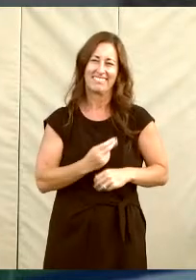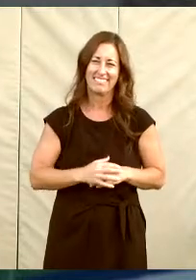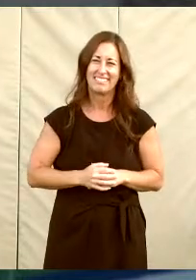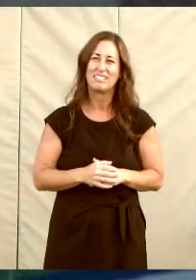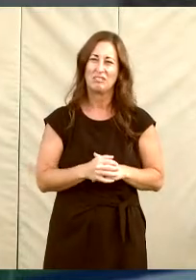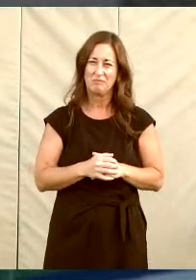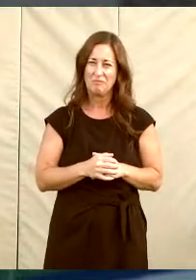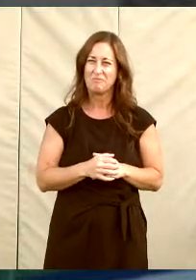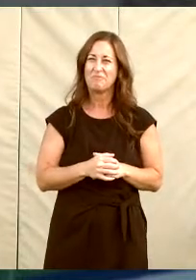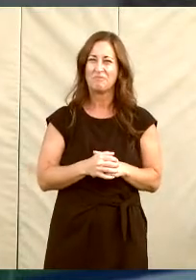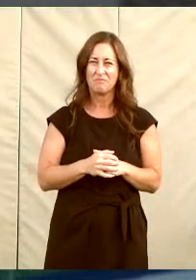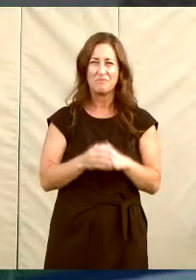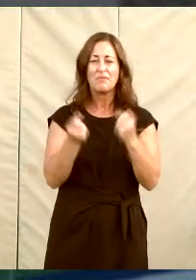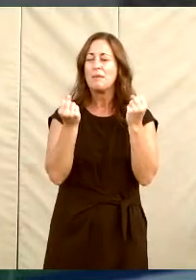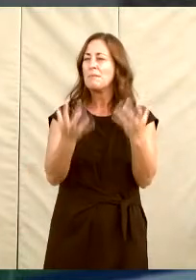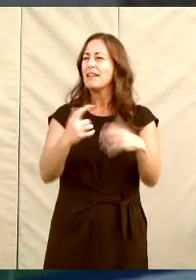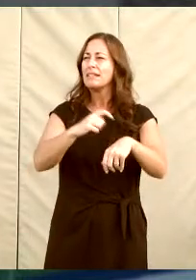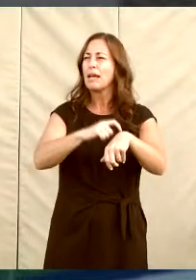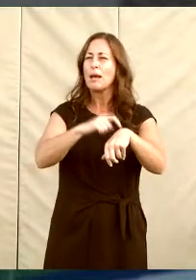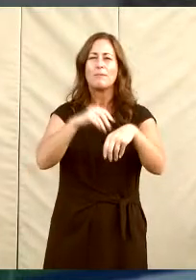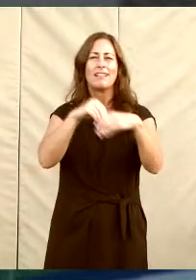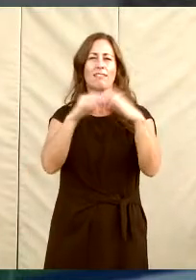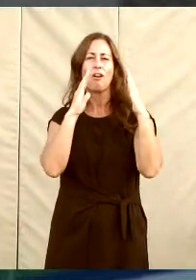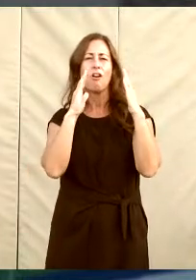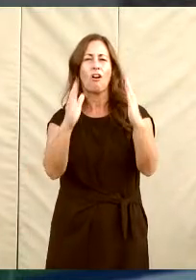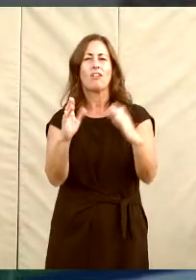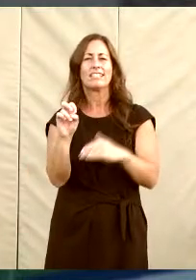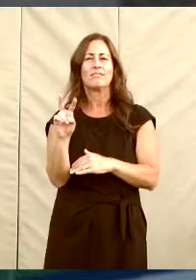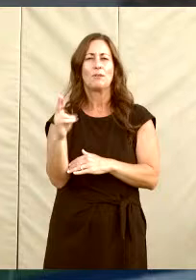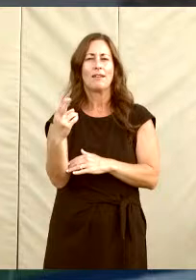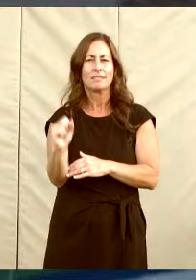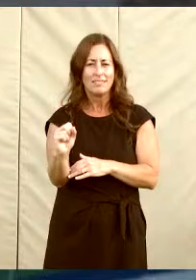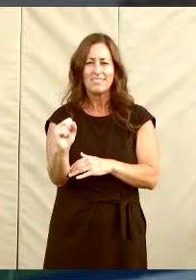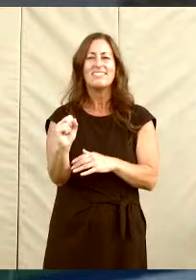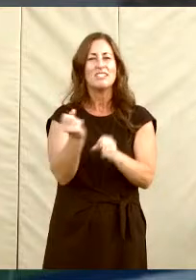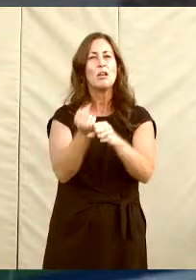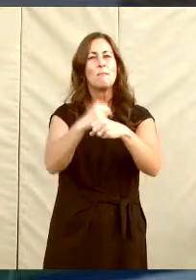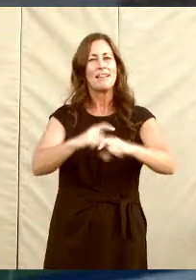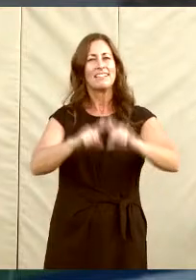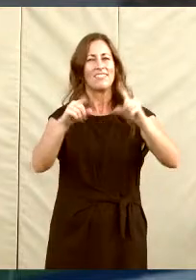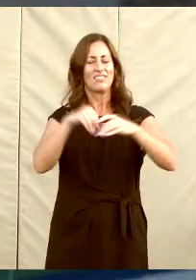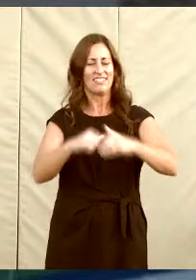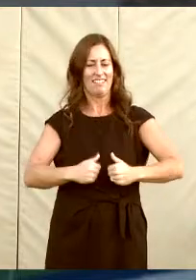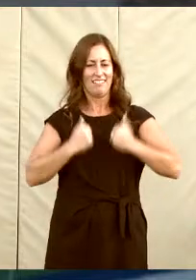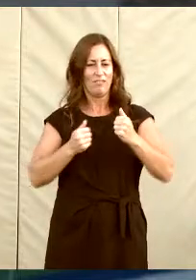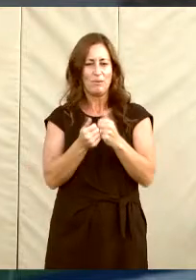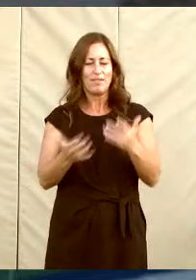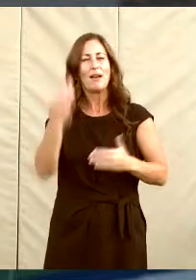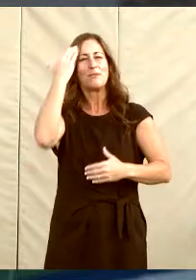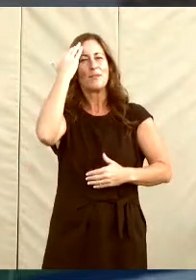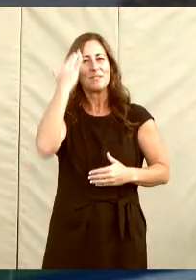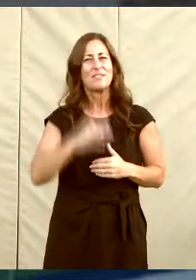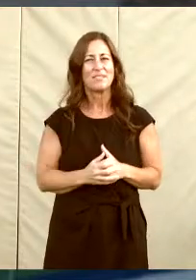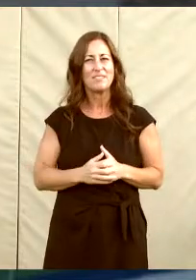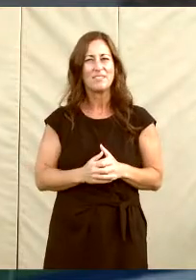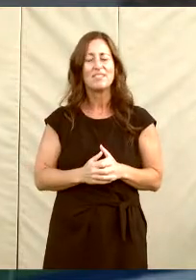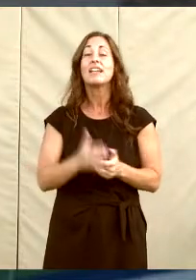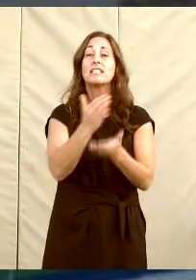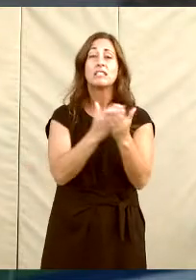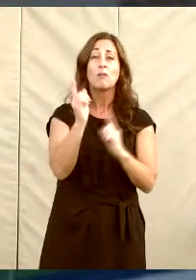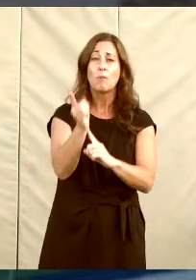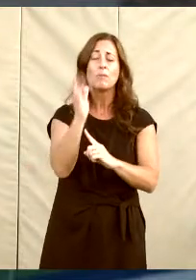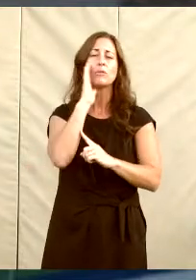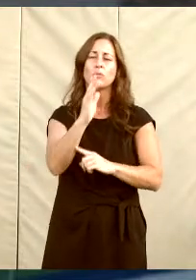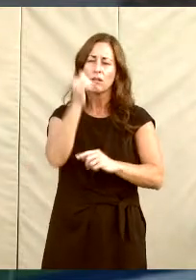times those inside these halls made a difference in our lives without them knowing. There are some moments we will remember